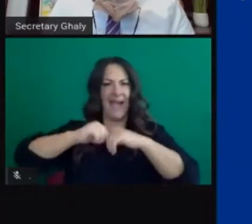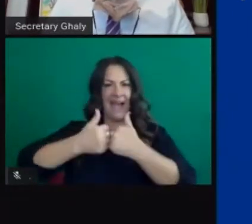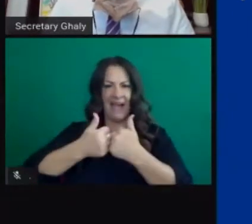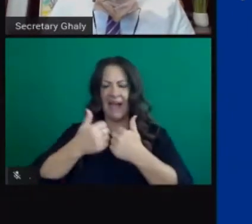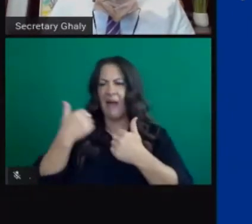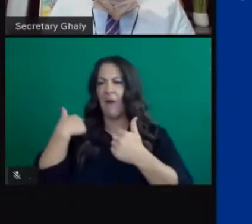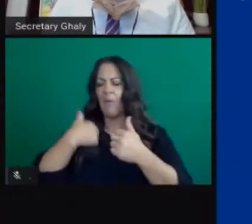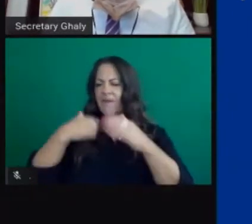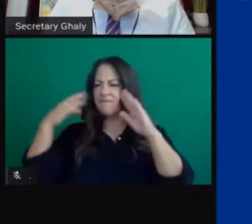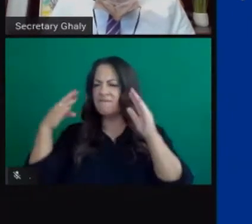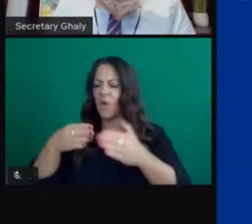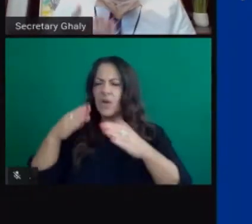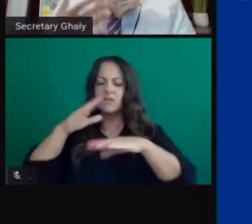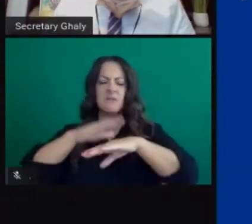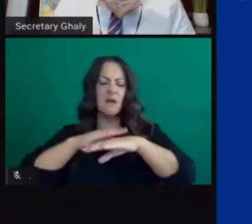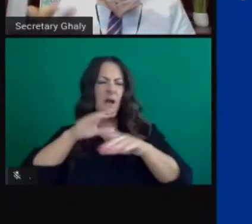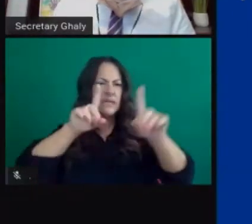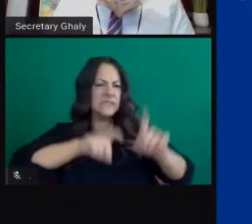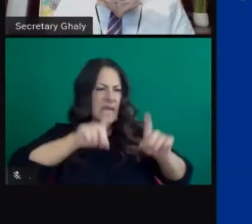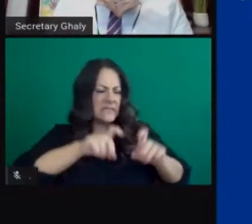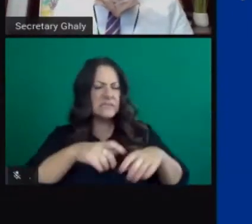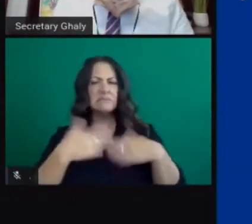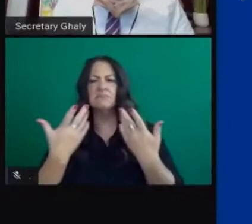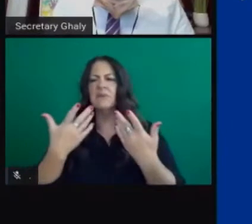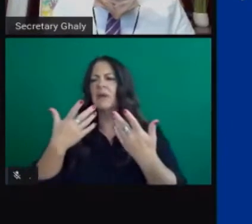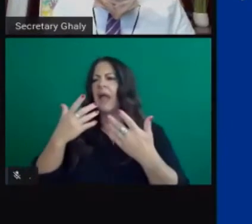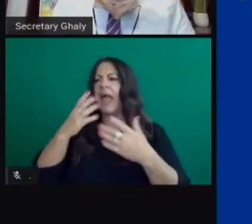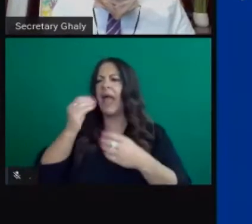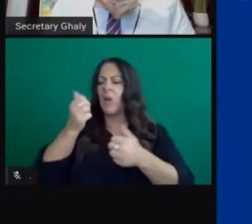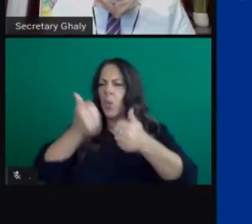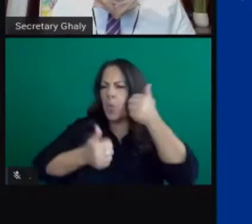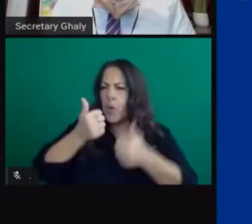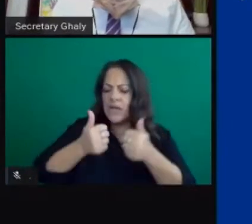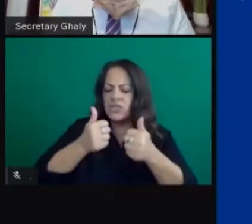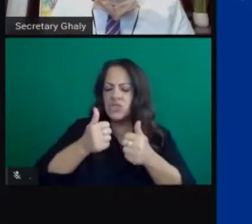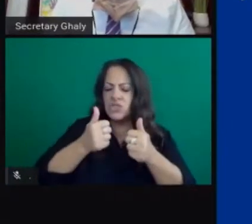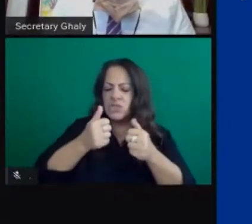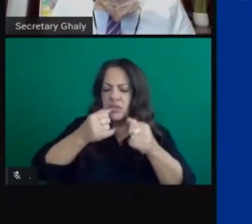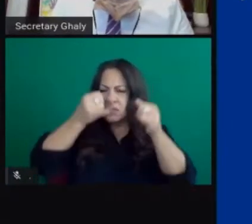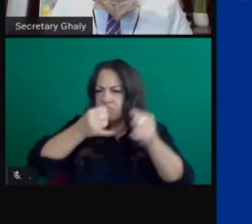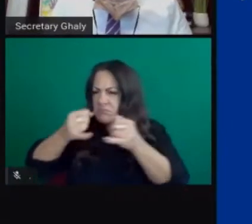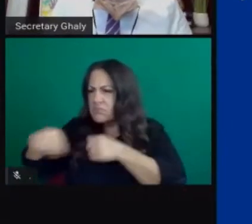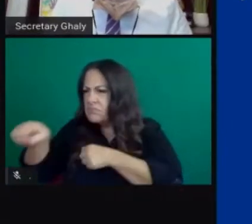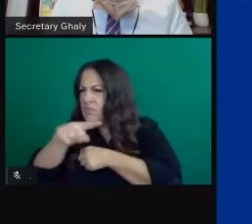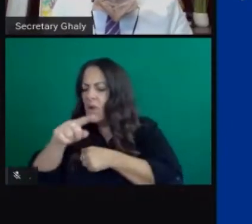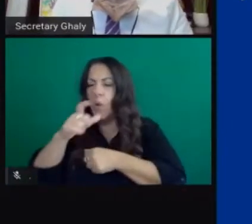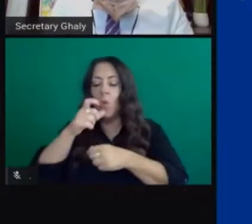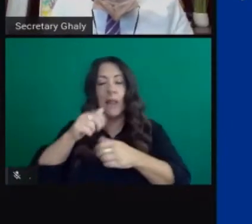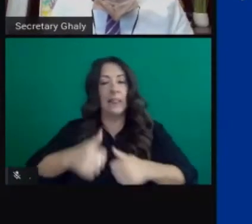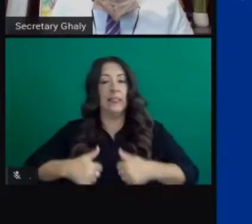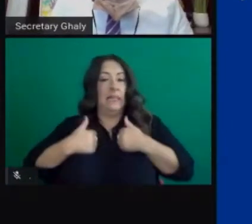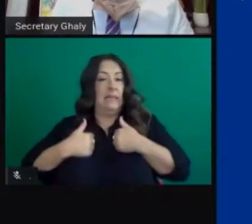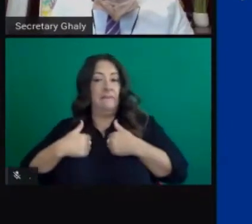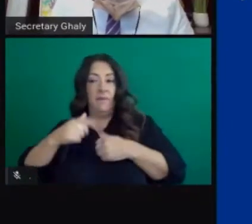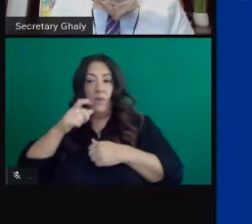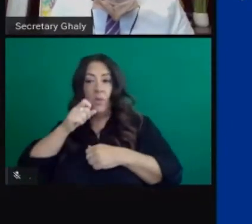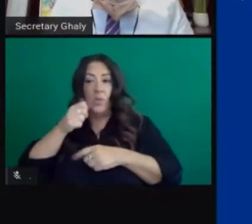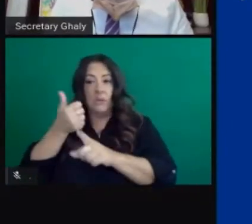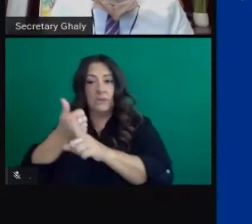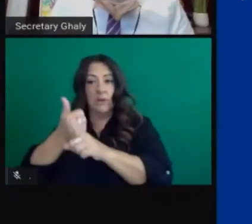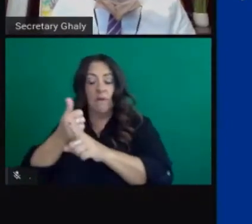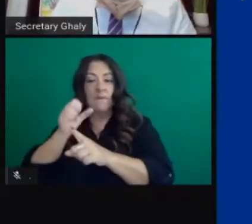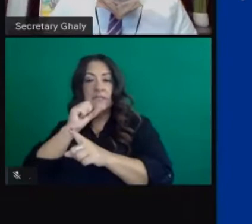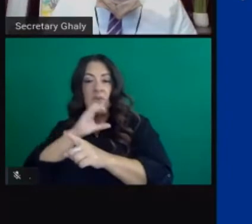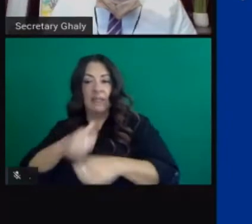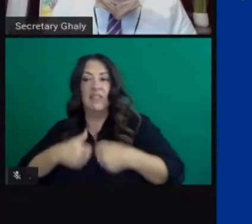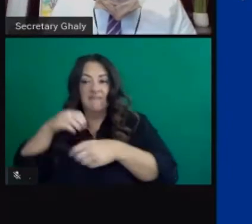testing and cohorting, meaning that as we identify individuals, either residents or staff, that we move